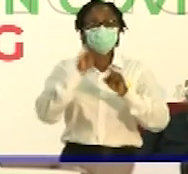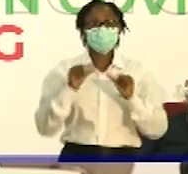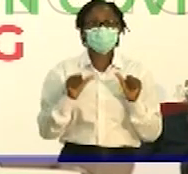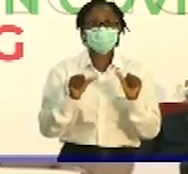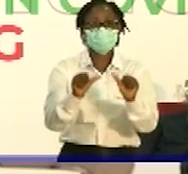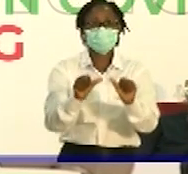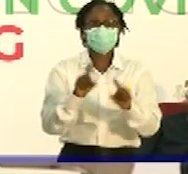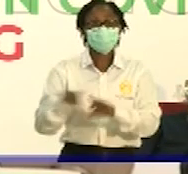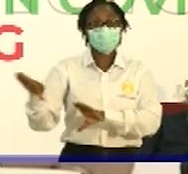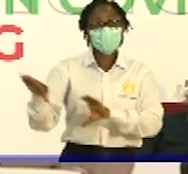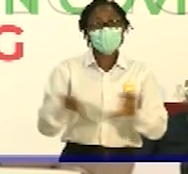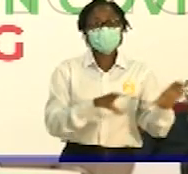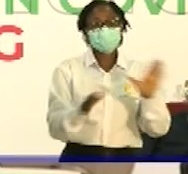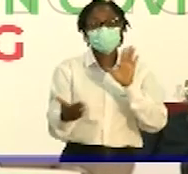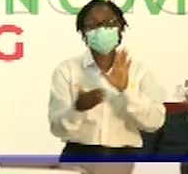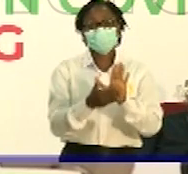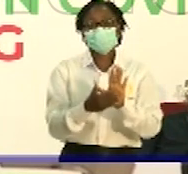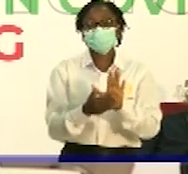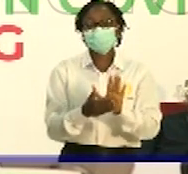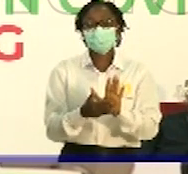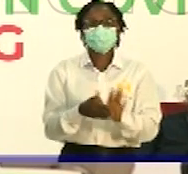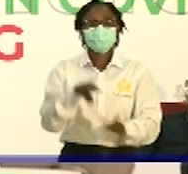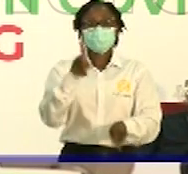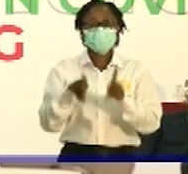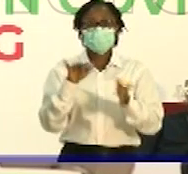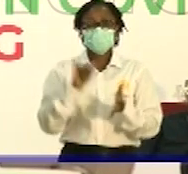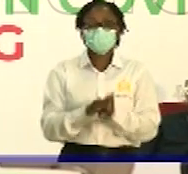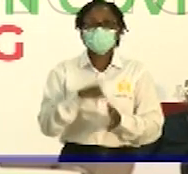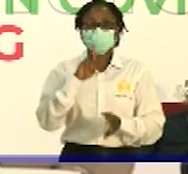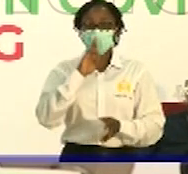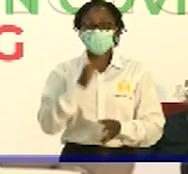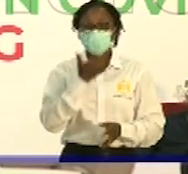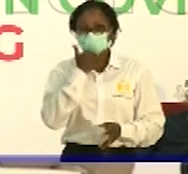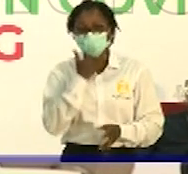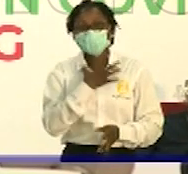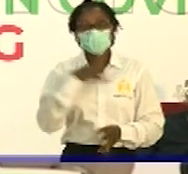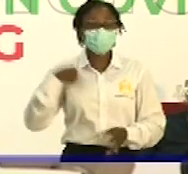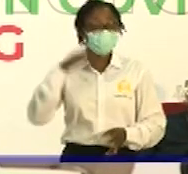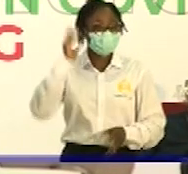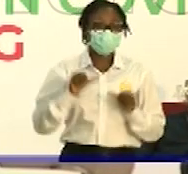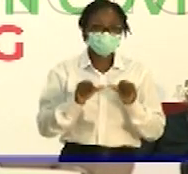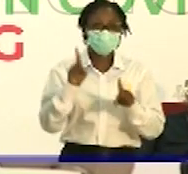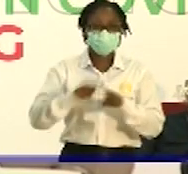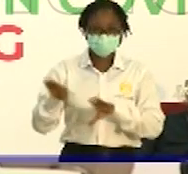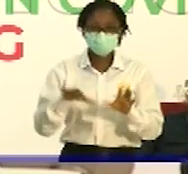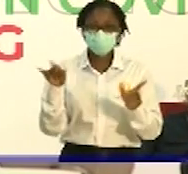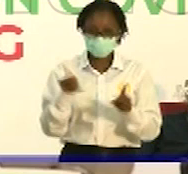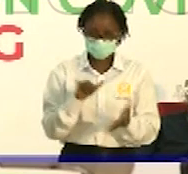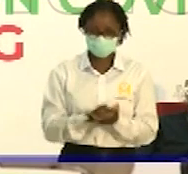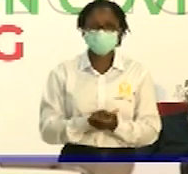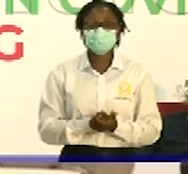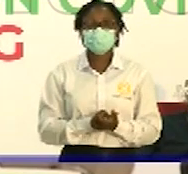take actions against repeated violations, and we will continue to do so in the interests of public